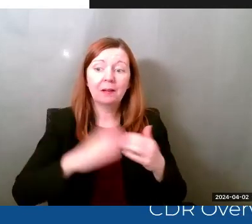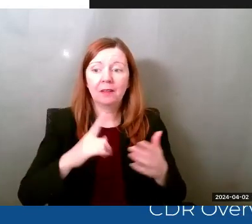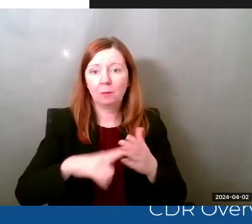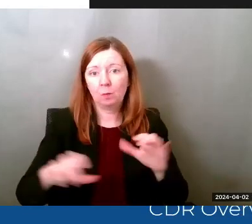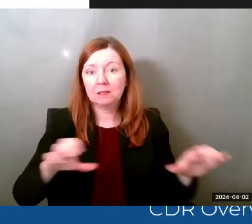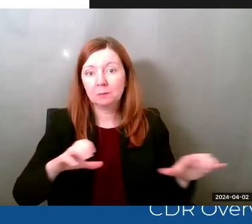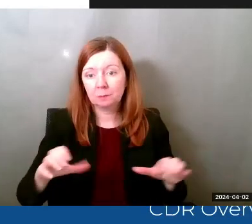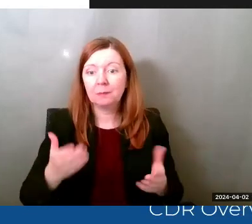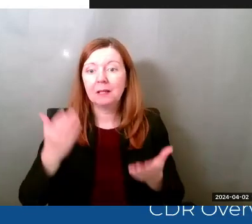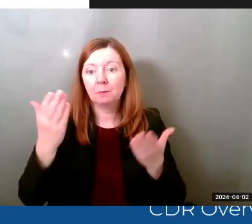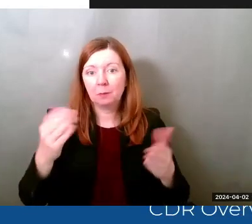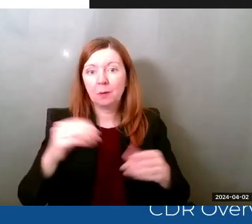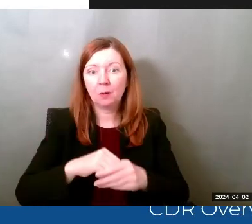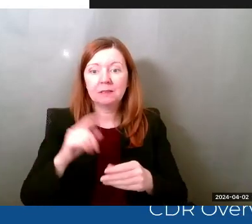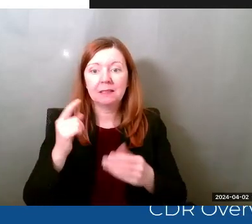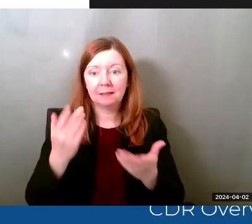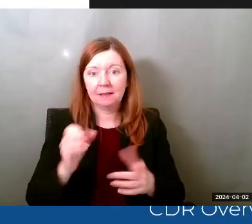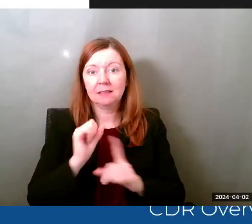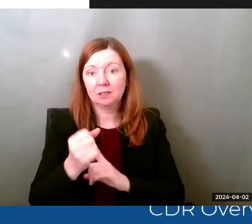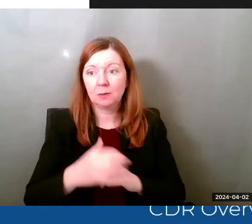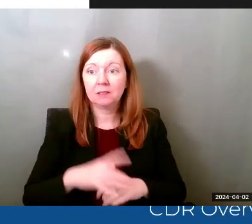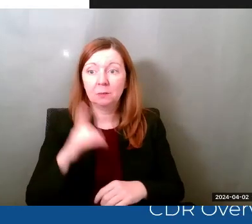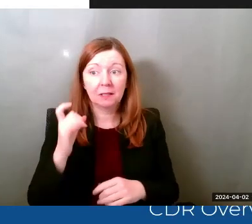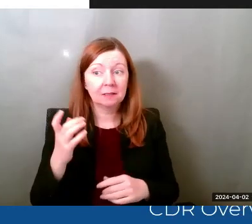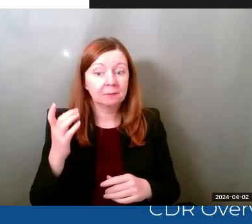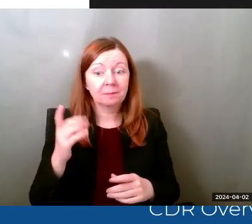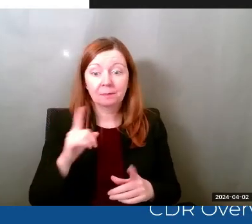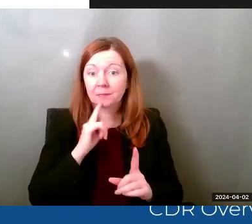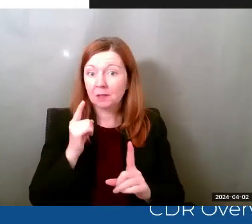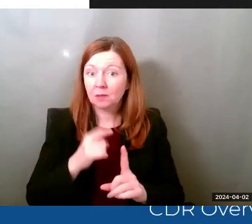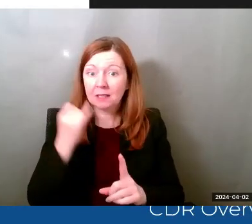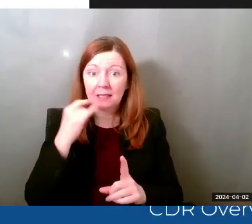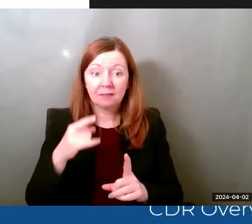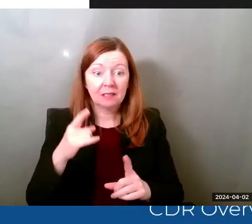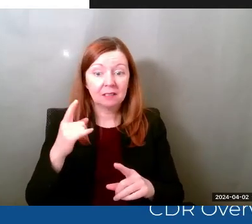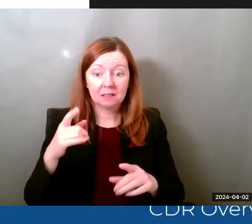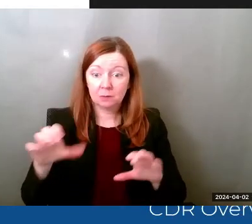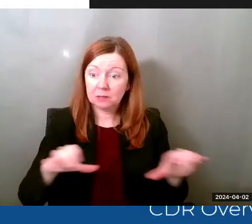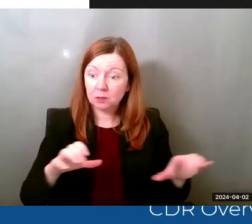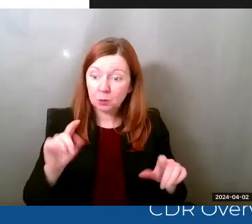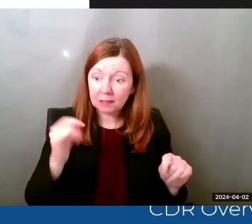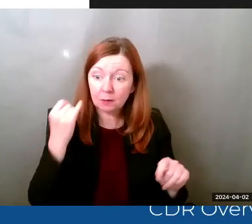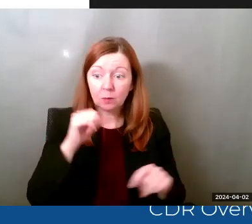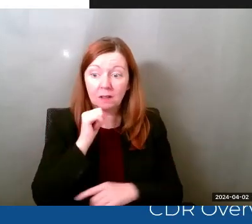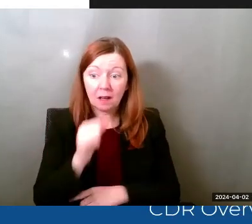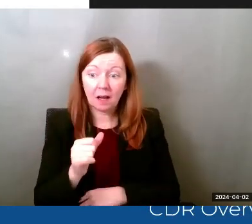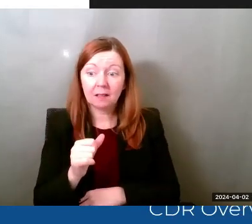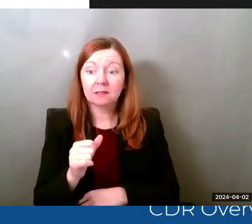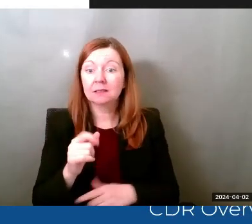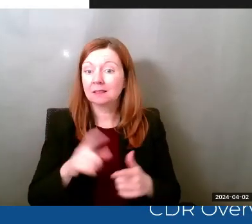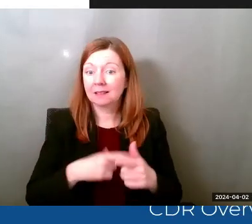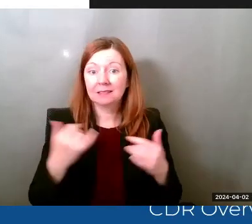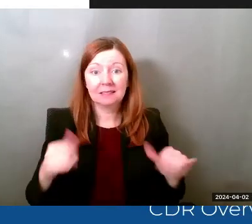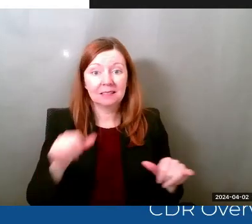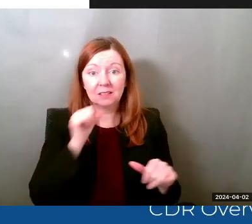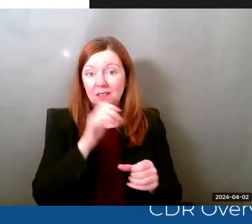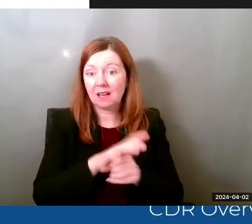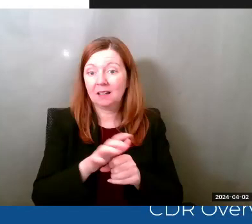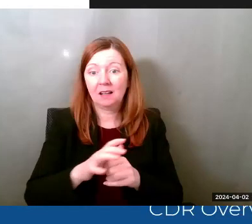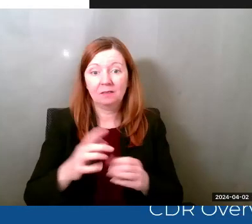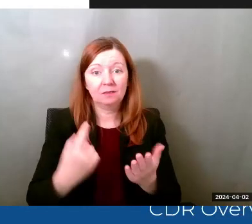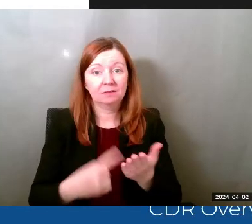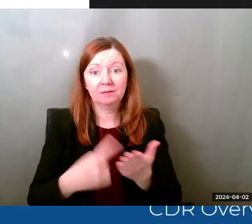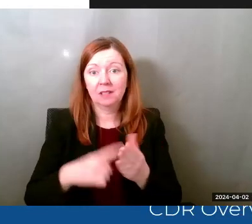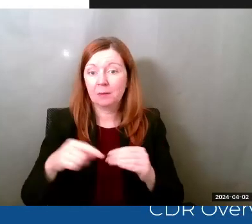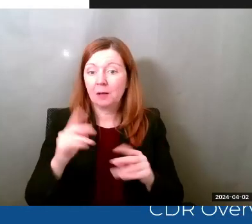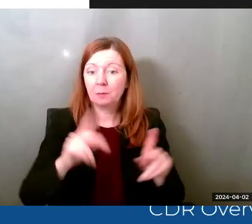being proposed in this circumstance. Because at the end of the day, if this gets done or if it doesn't get done, there's still not being enough talk about